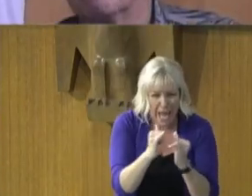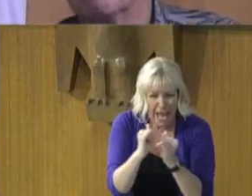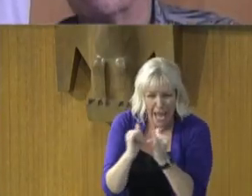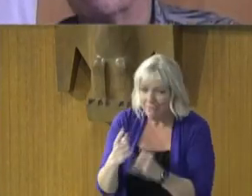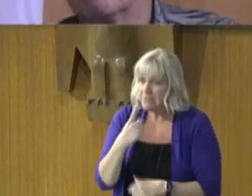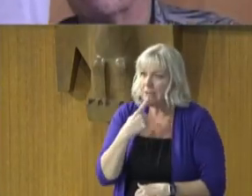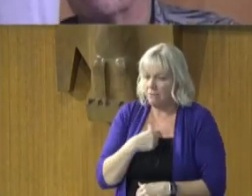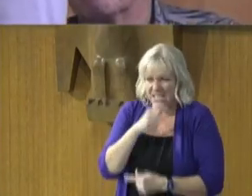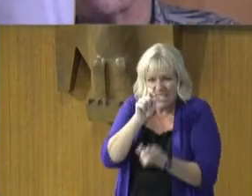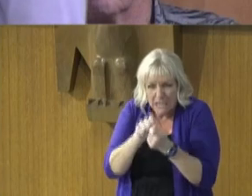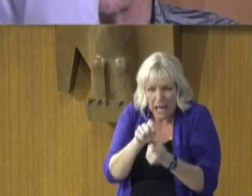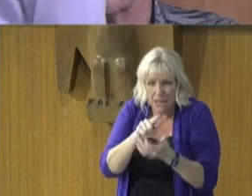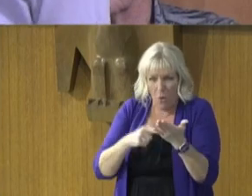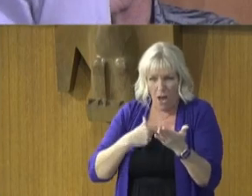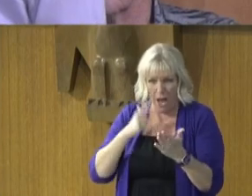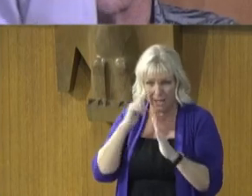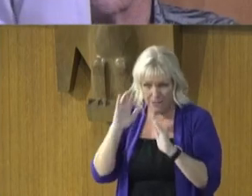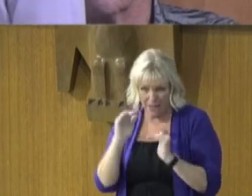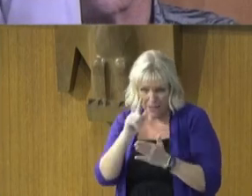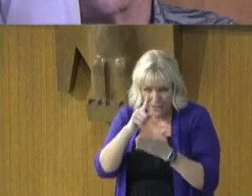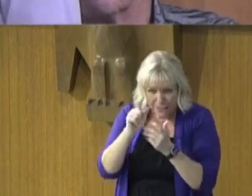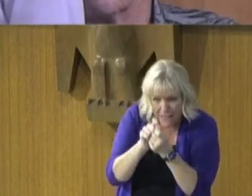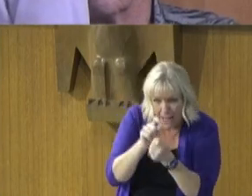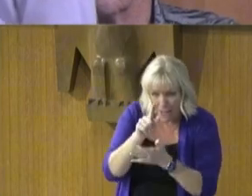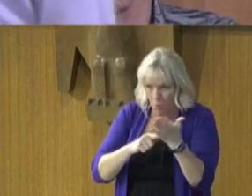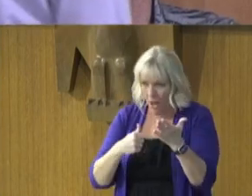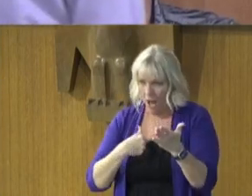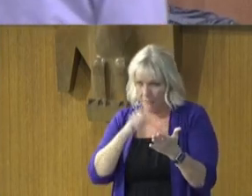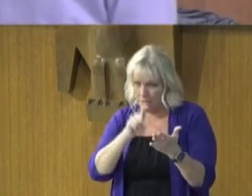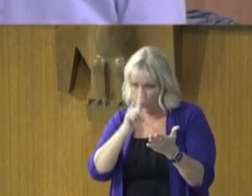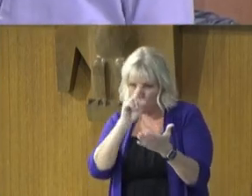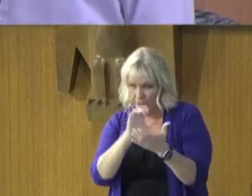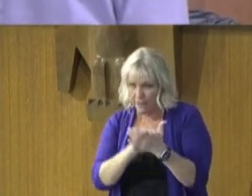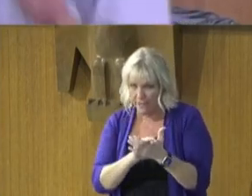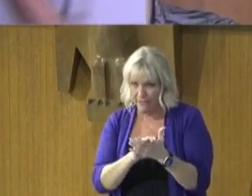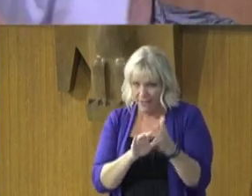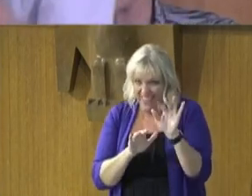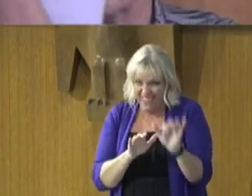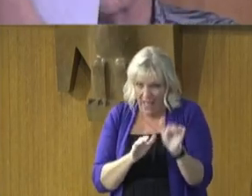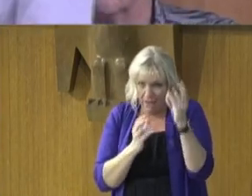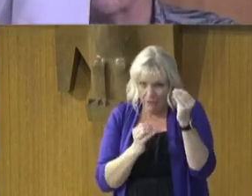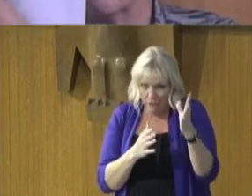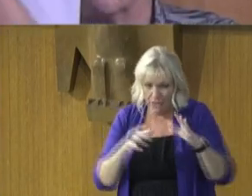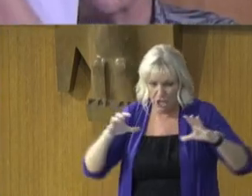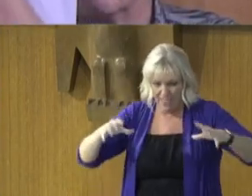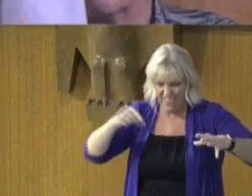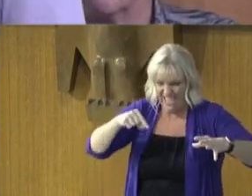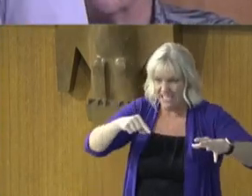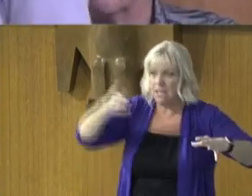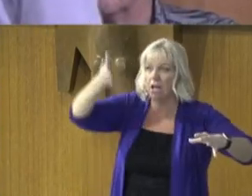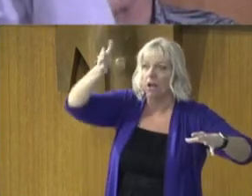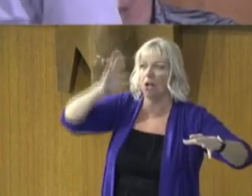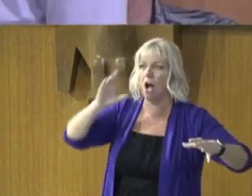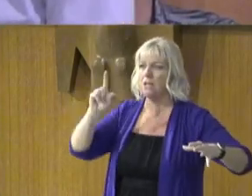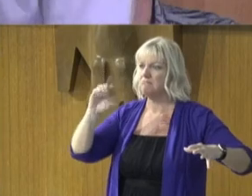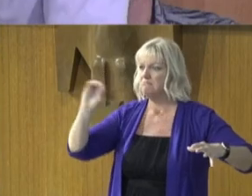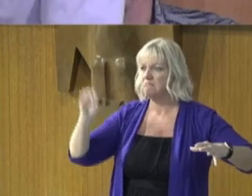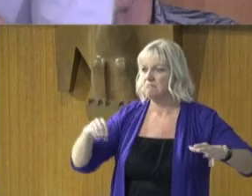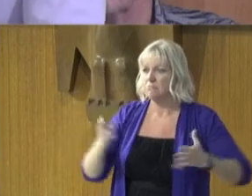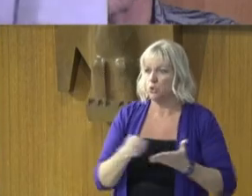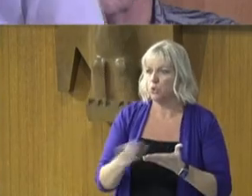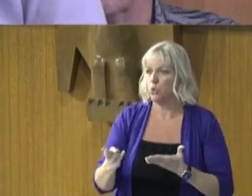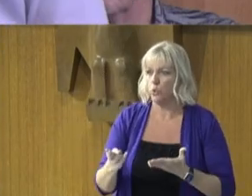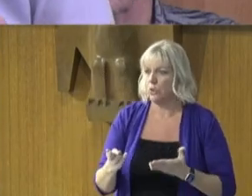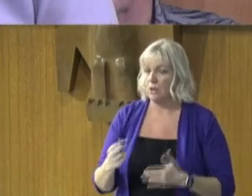what we want to hear and exactly what we already believe, and we will pass it off as God's absolute truth and won't ever